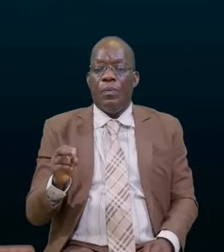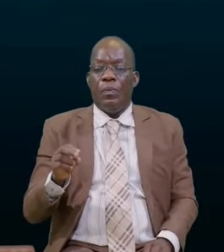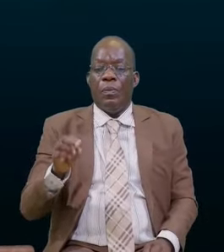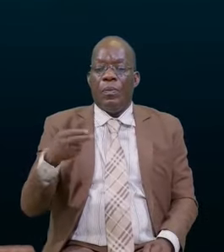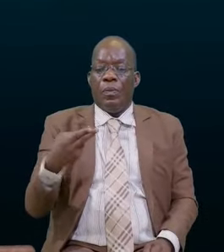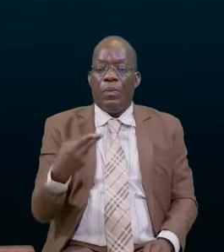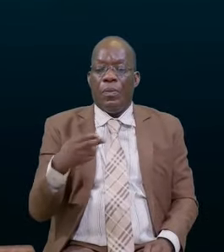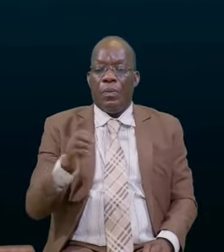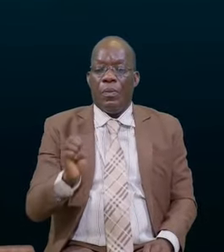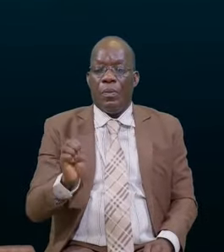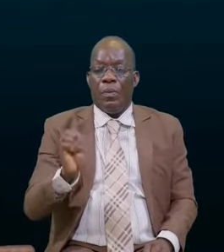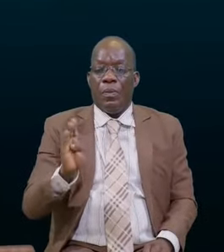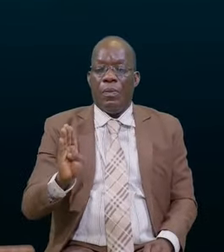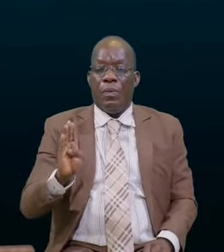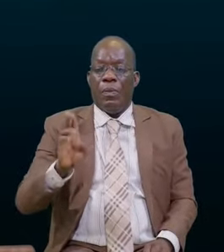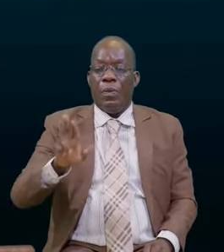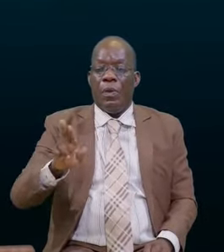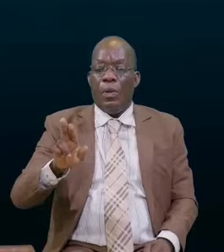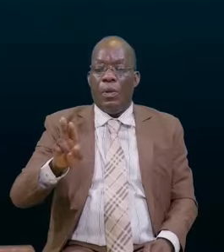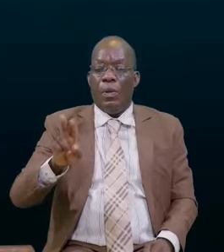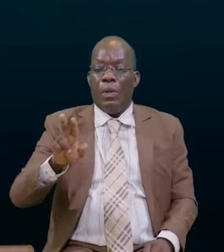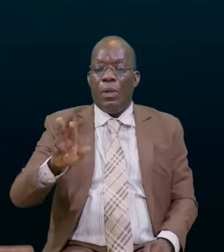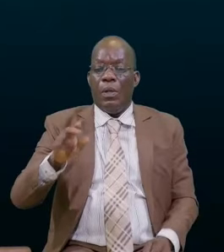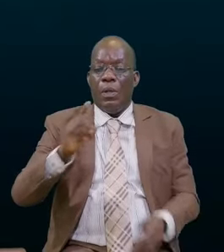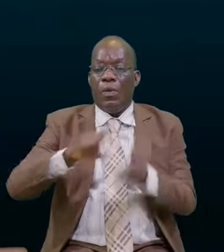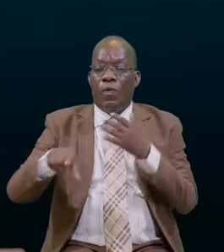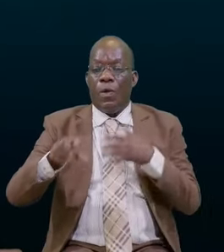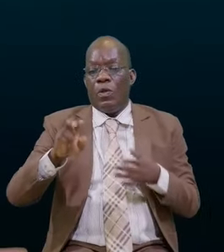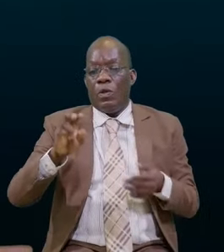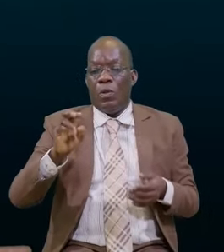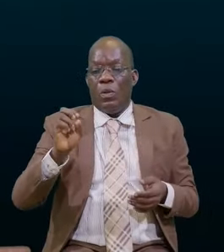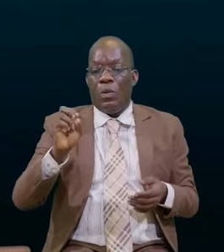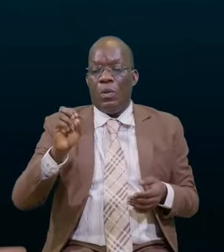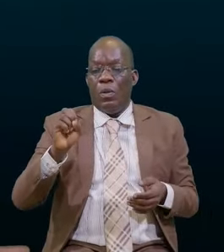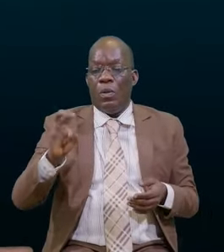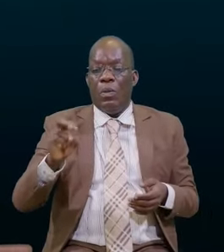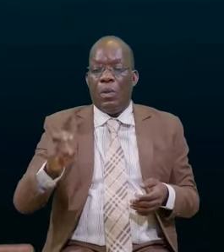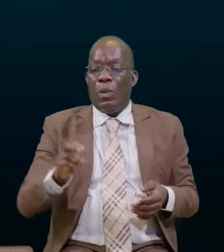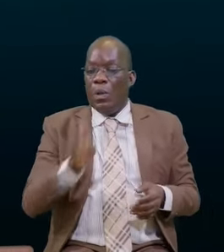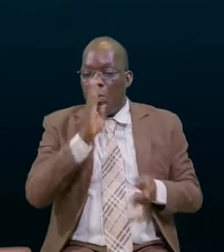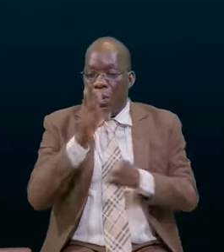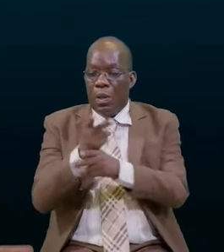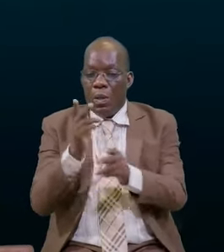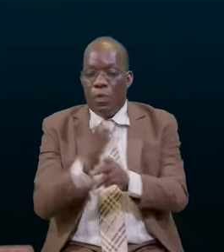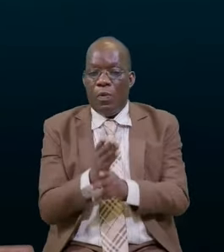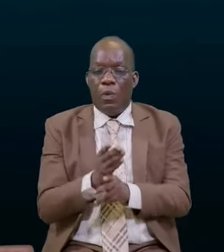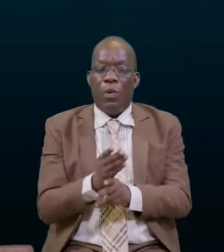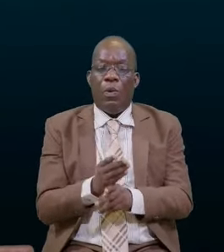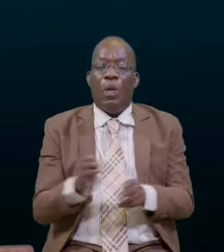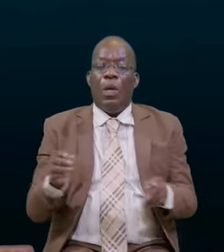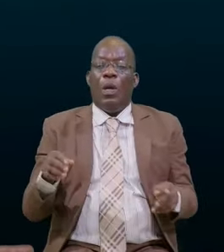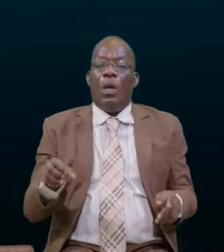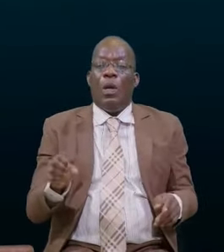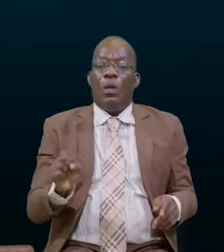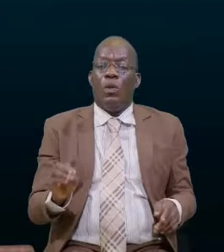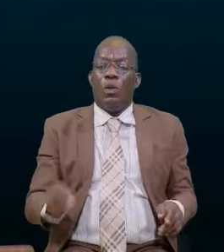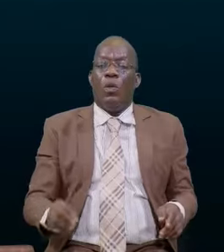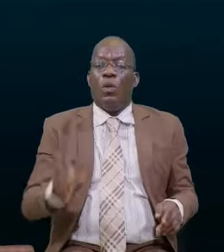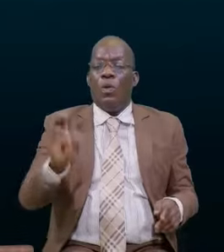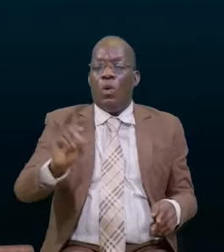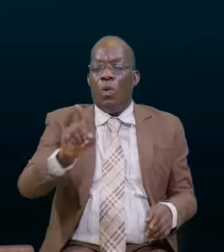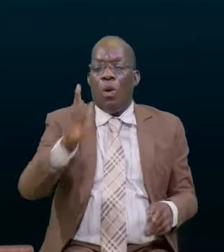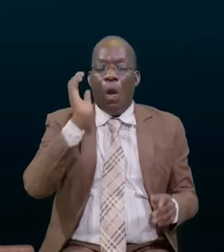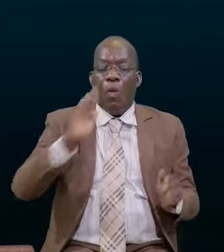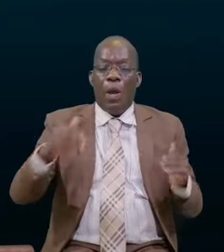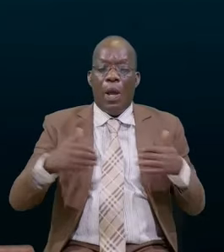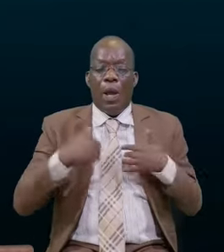verse 12 take heed Brethren lest there be in any of you an evil heart of unbelief in departing